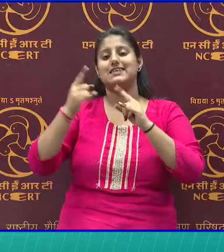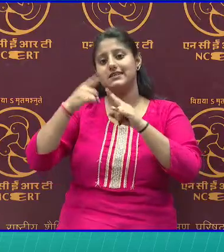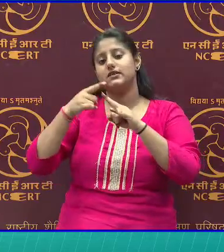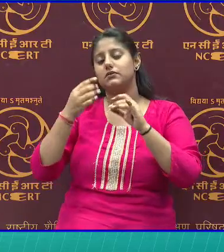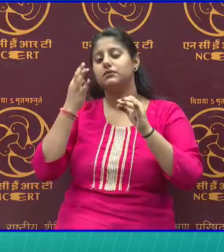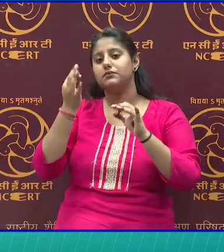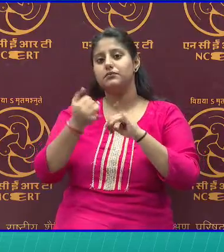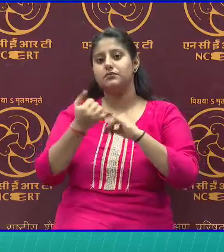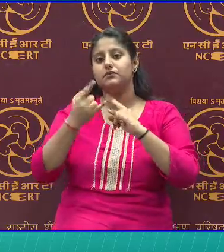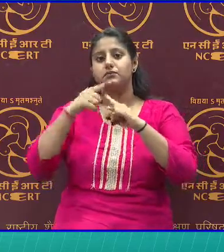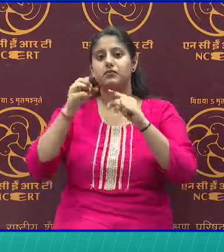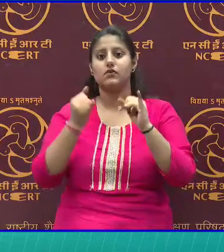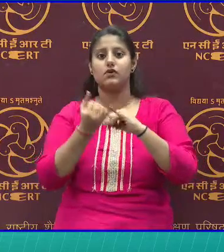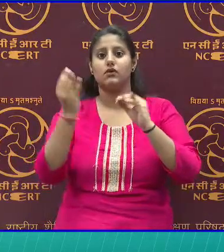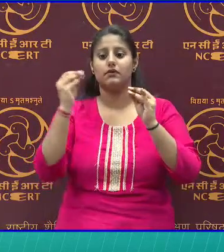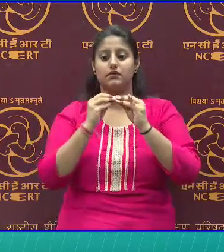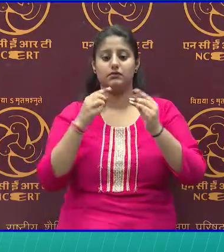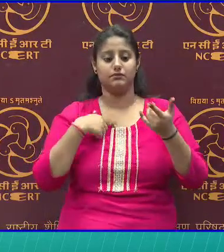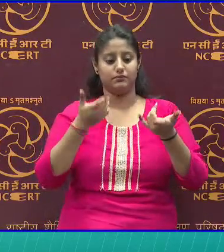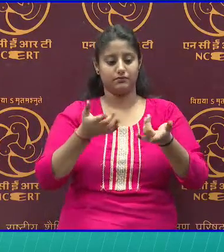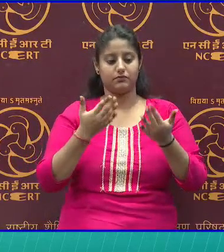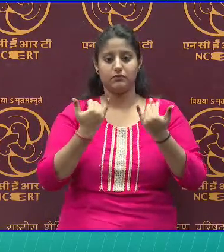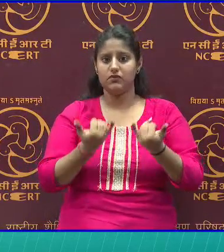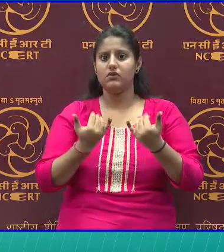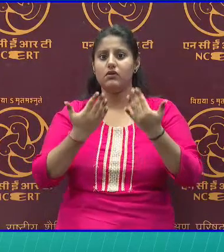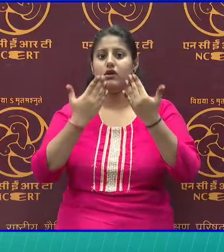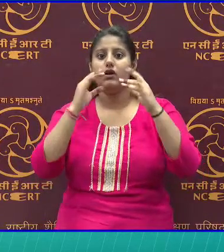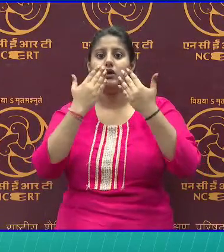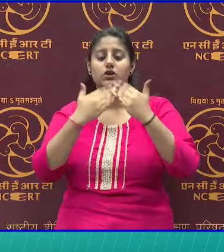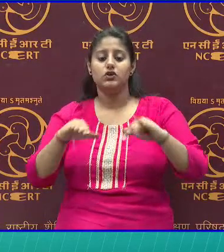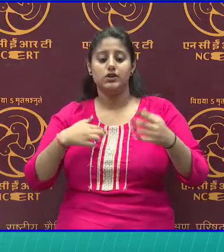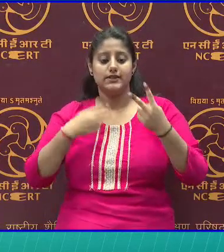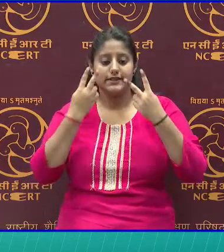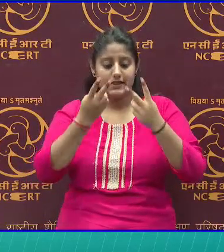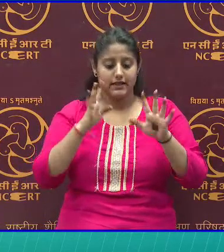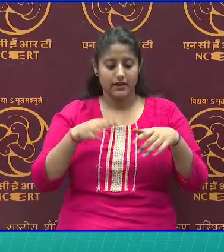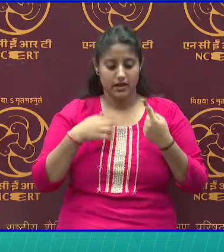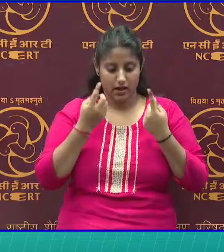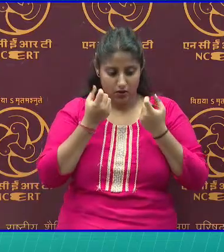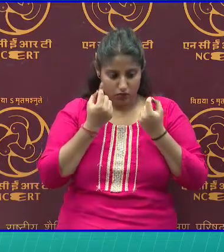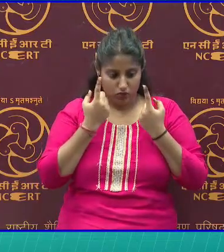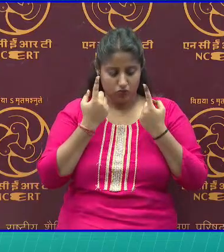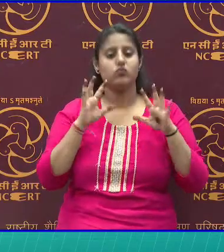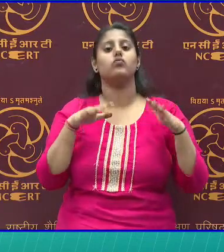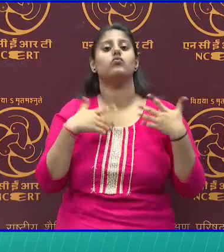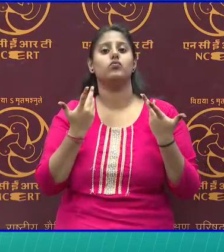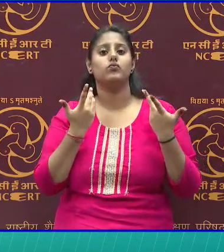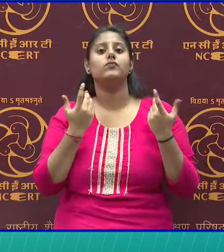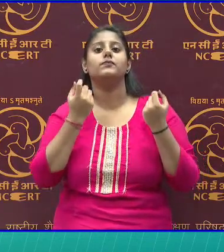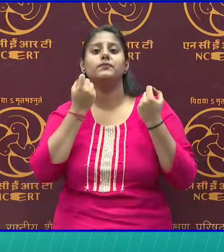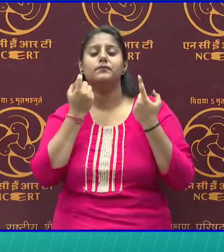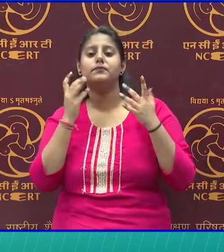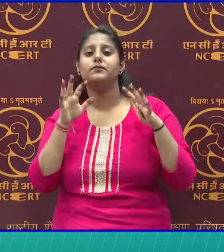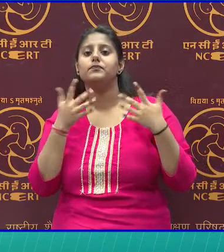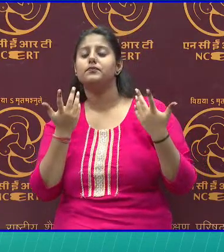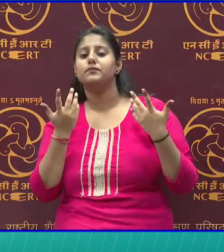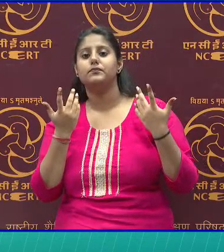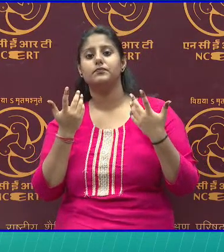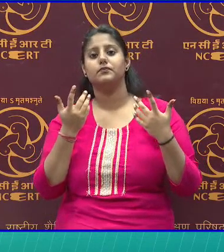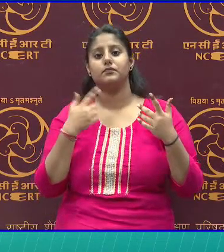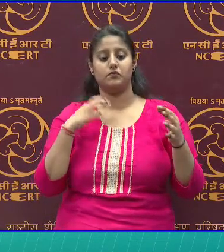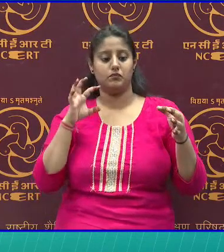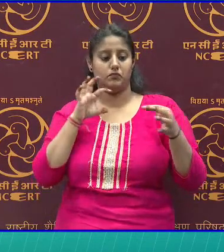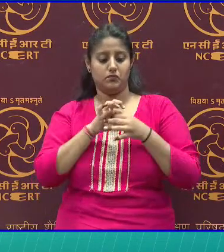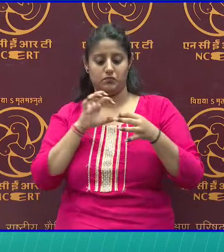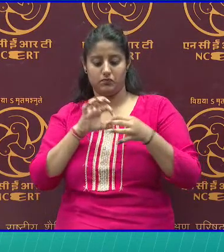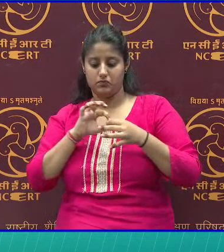especially. So here children are observing the picture, they are identifying the how interlinked